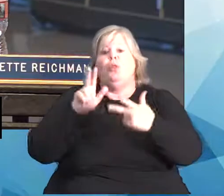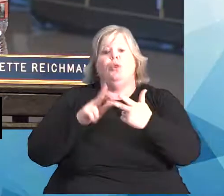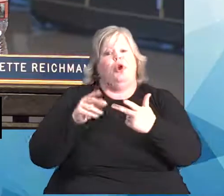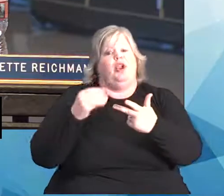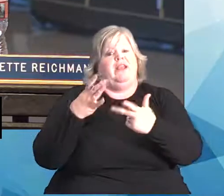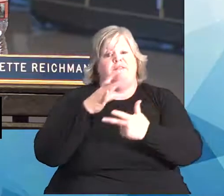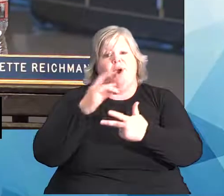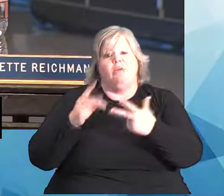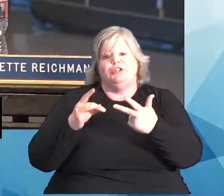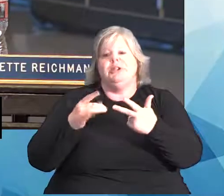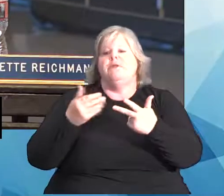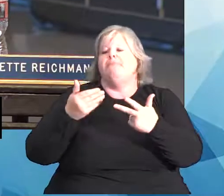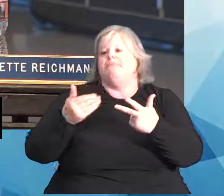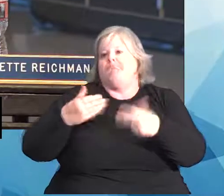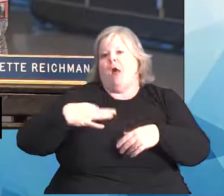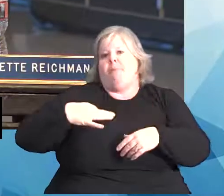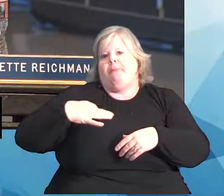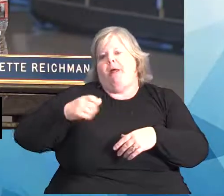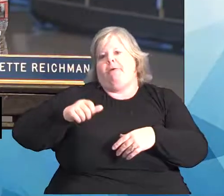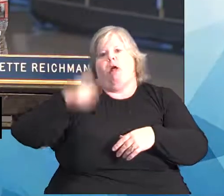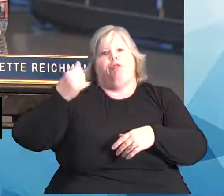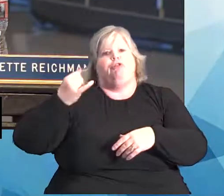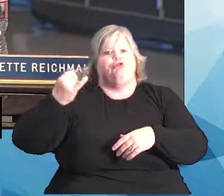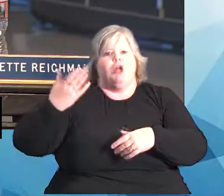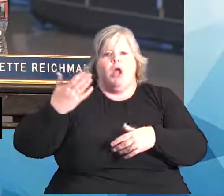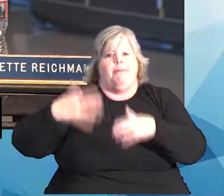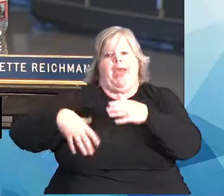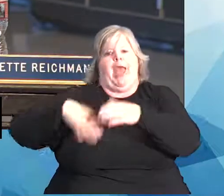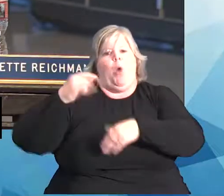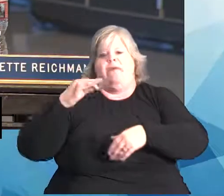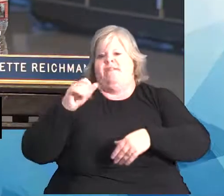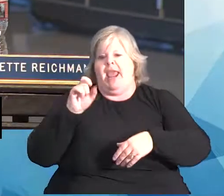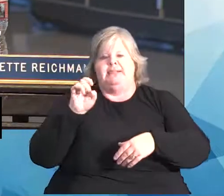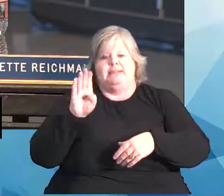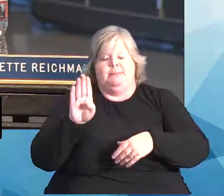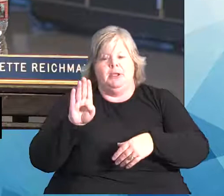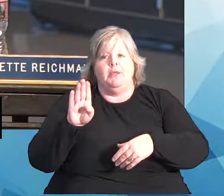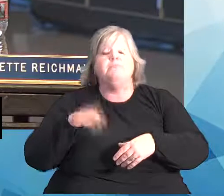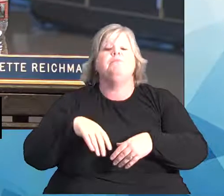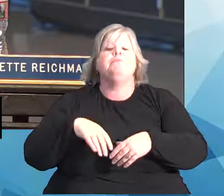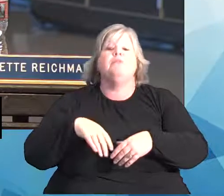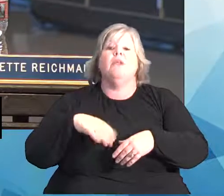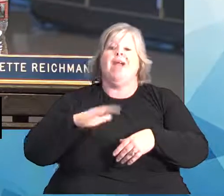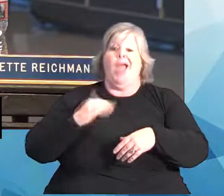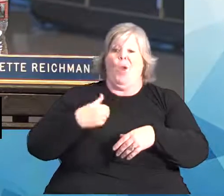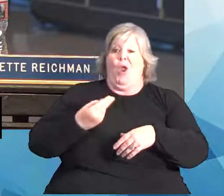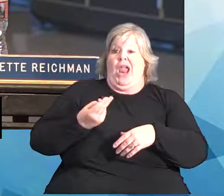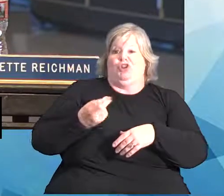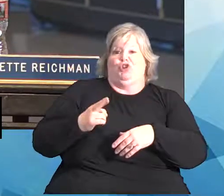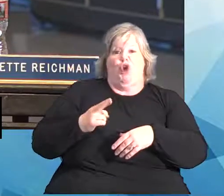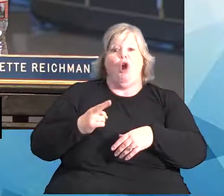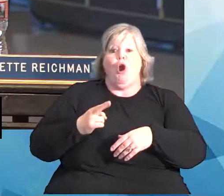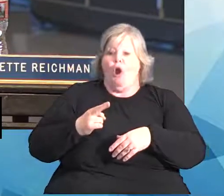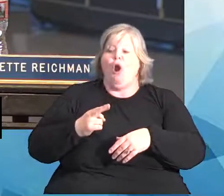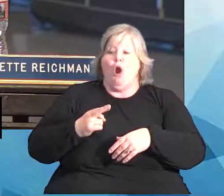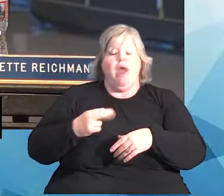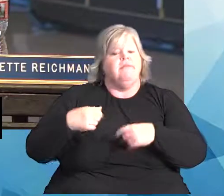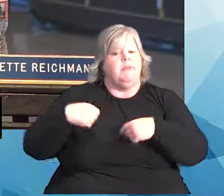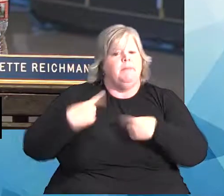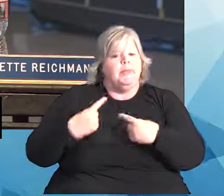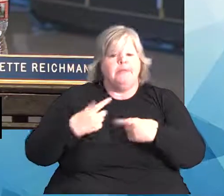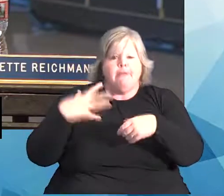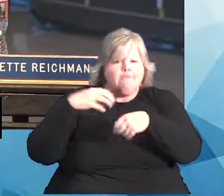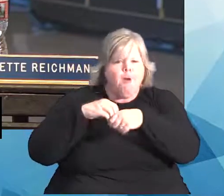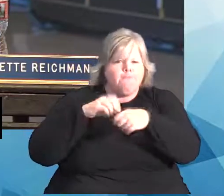apply elsewhere. Our human resources have been actively working with all 10